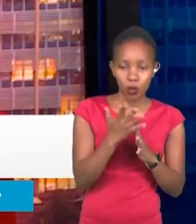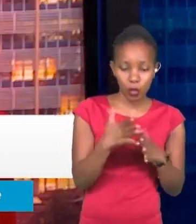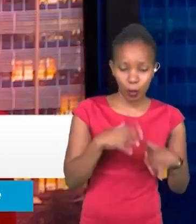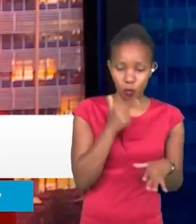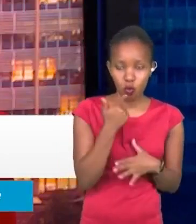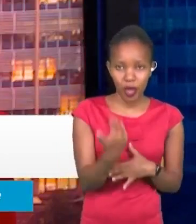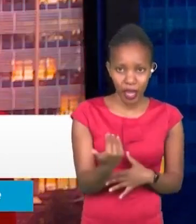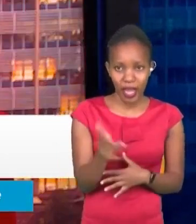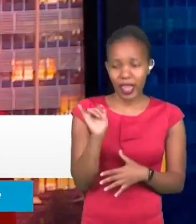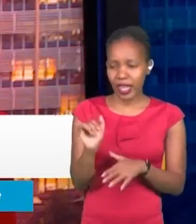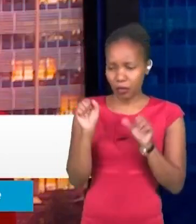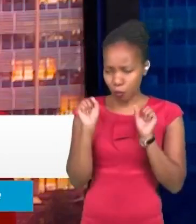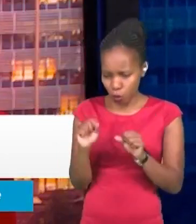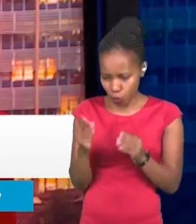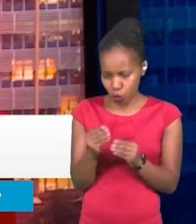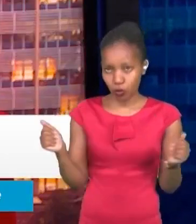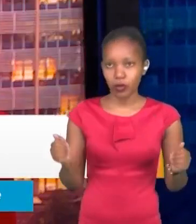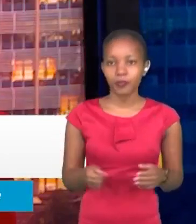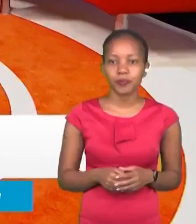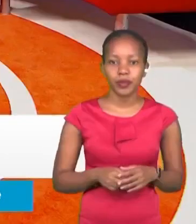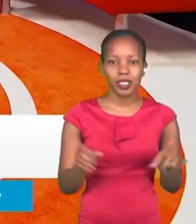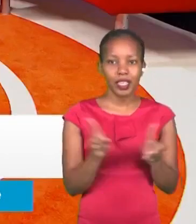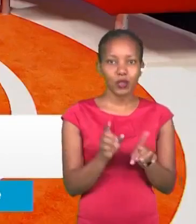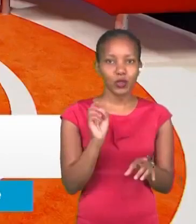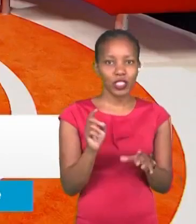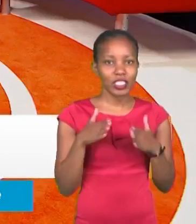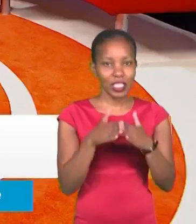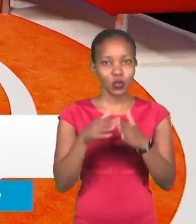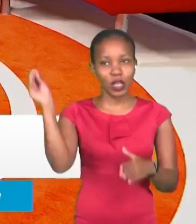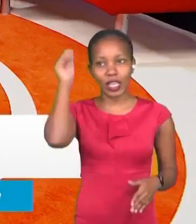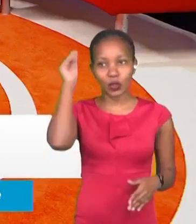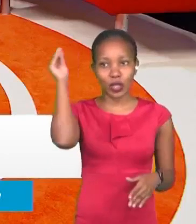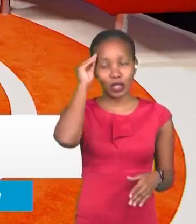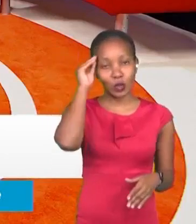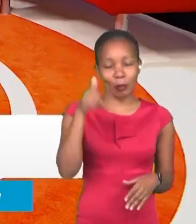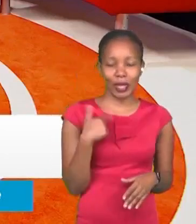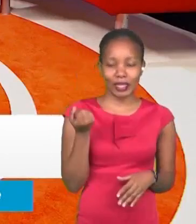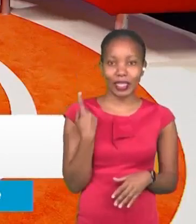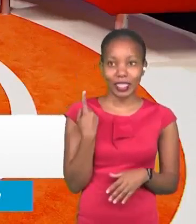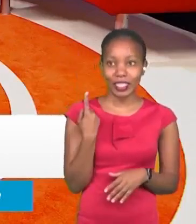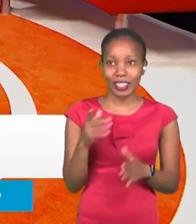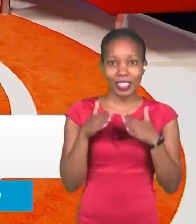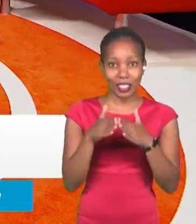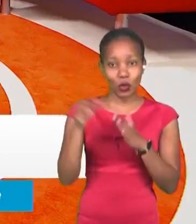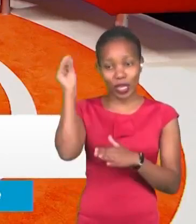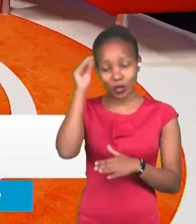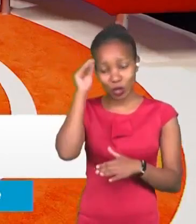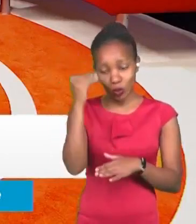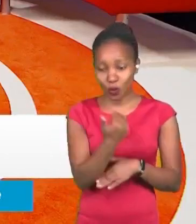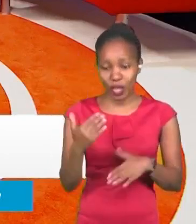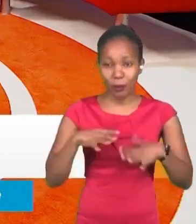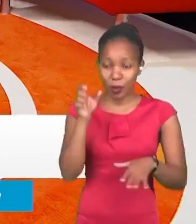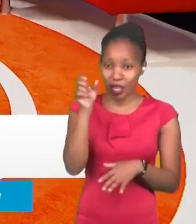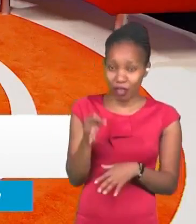I'm saying that that can be looked at. Okay. Yes. And there is also a need to introduce sexual education. I understand to we our can minors. Exhaust this, baby. Because if they are engaging